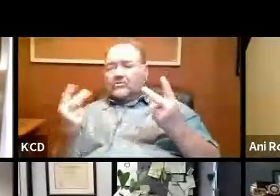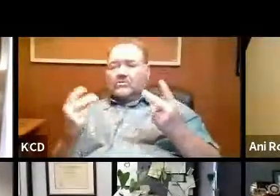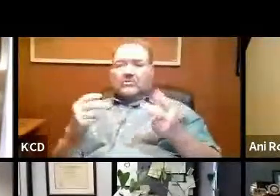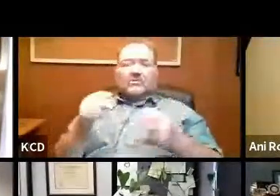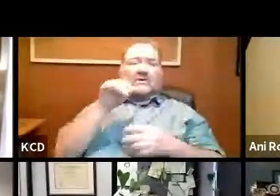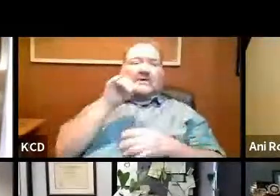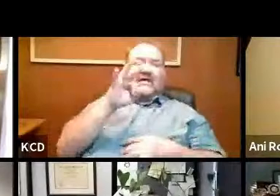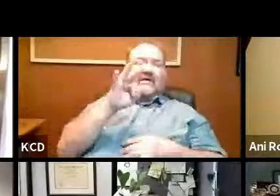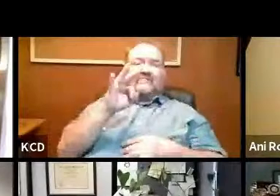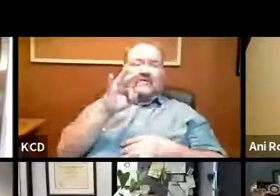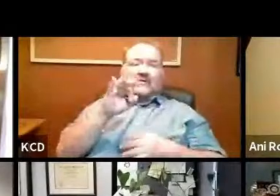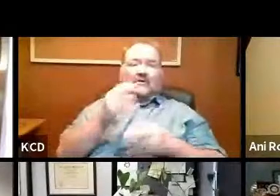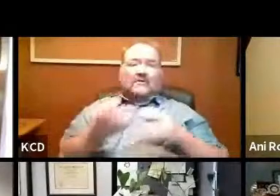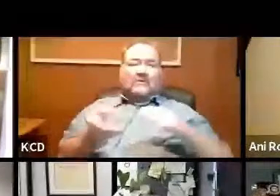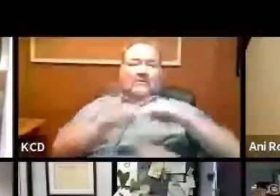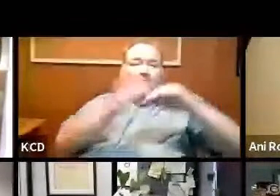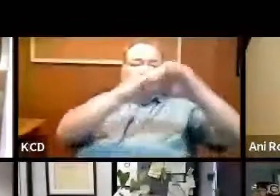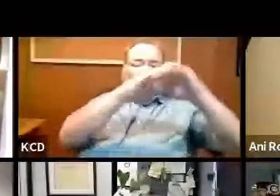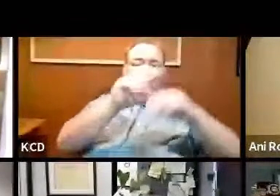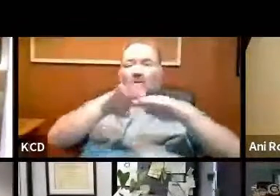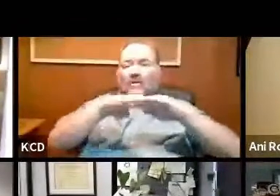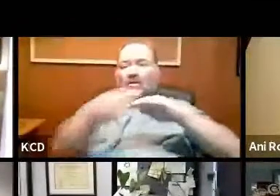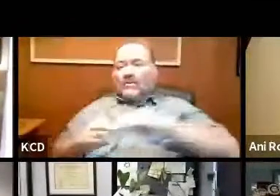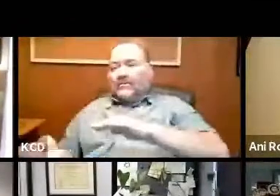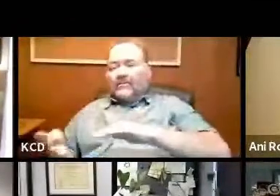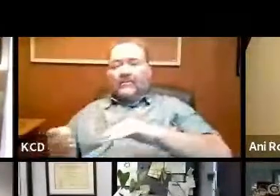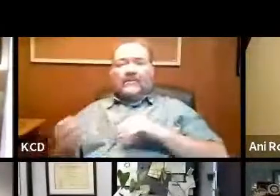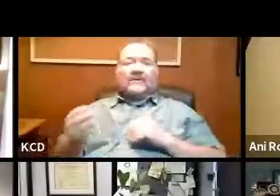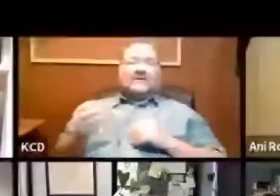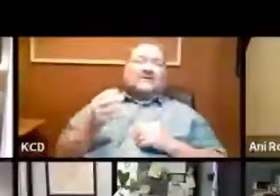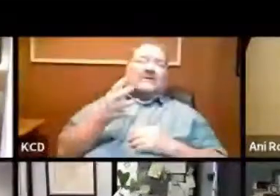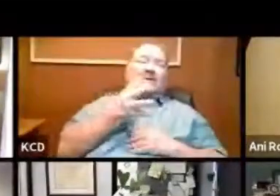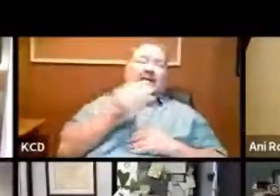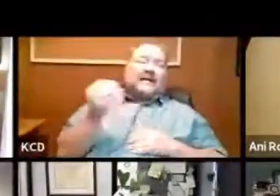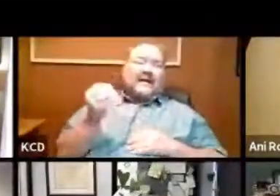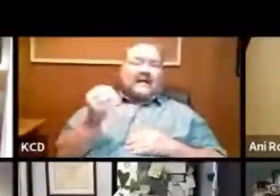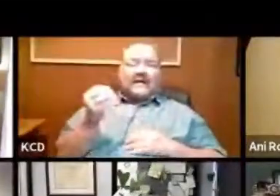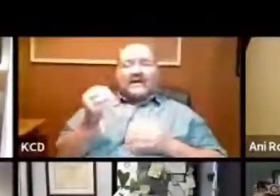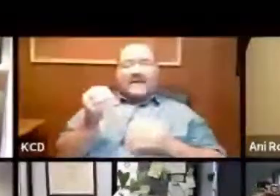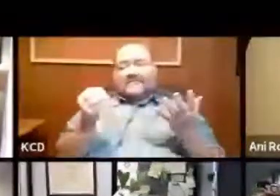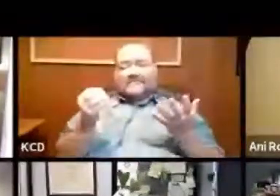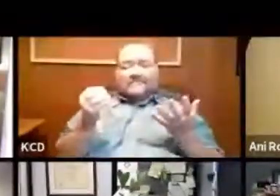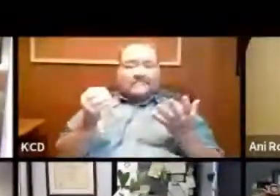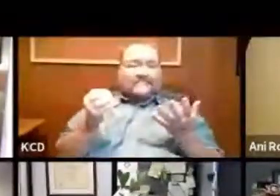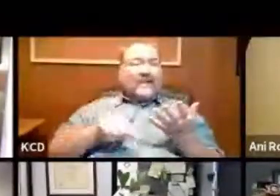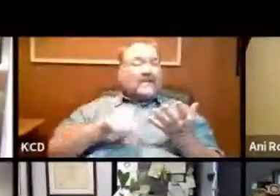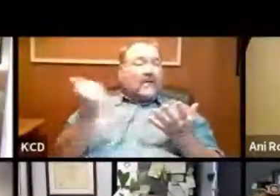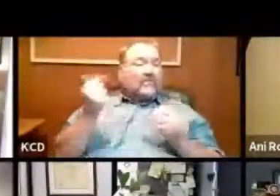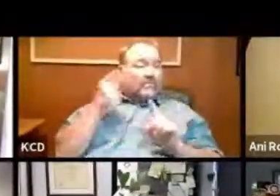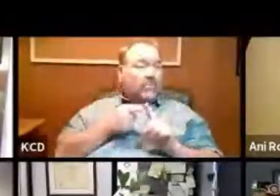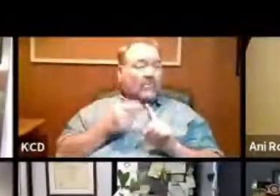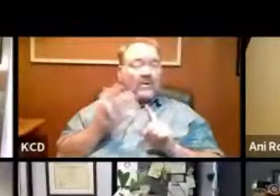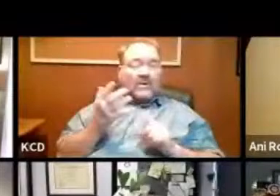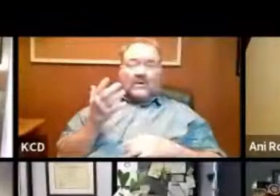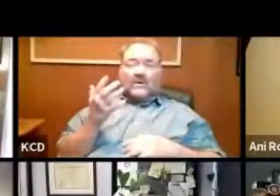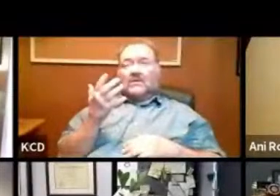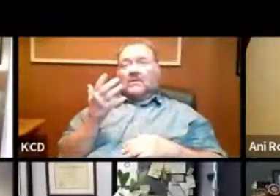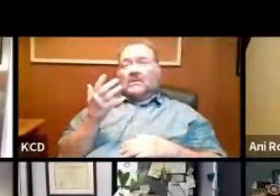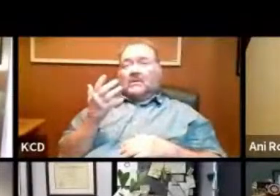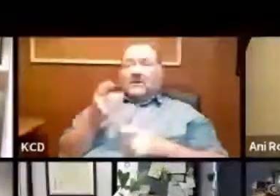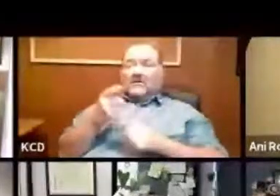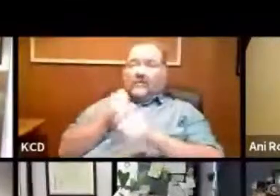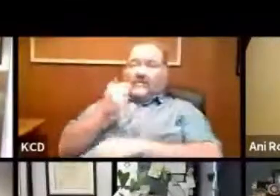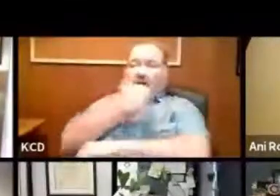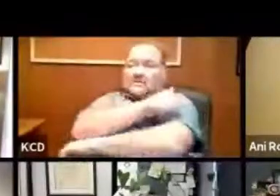or de-escalating. And then another thing would be, from a hospitalization